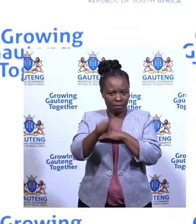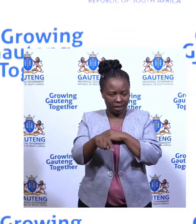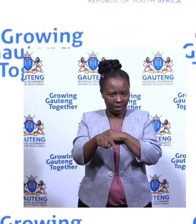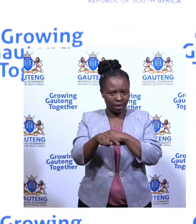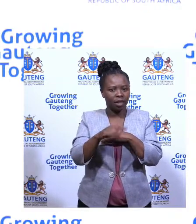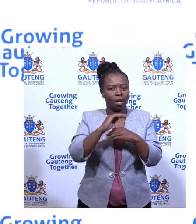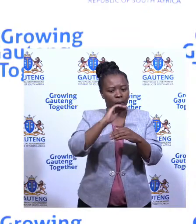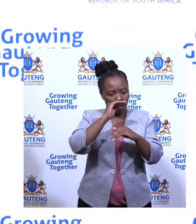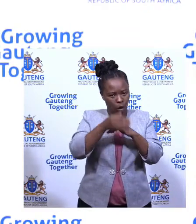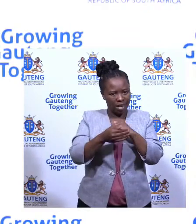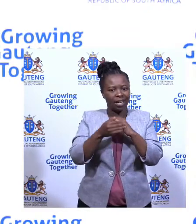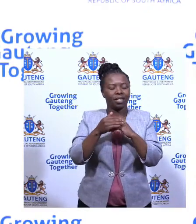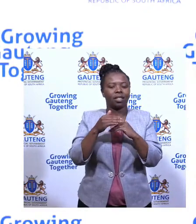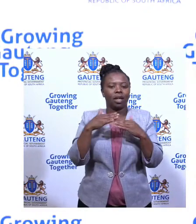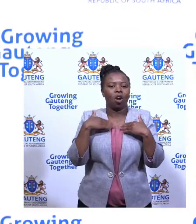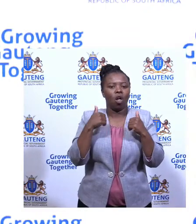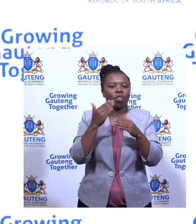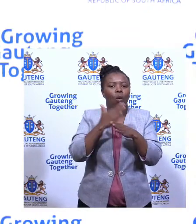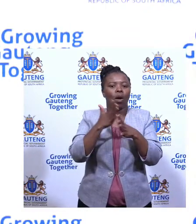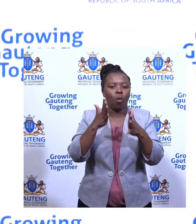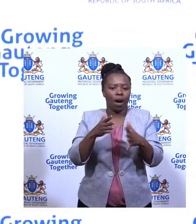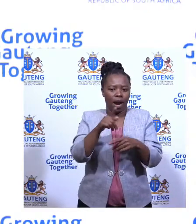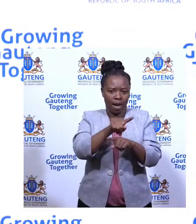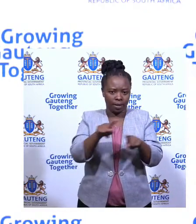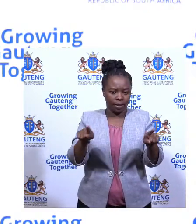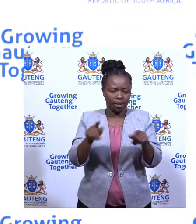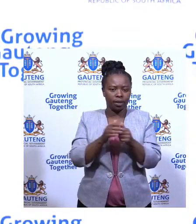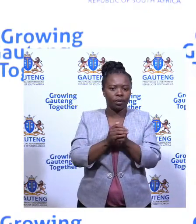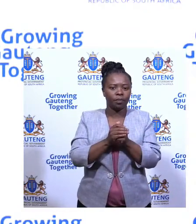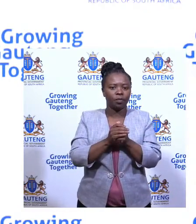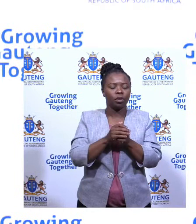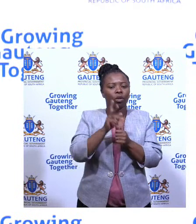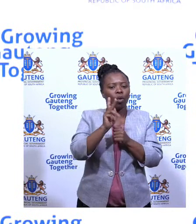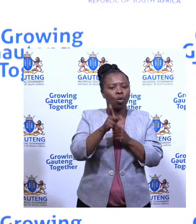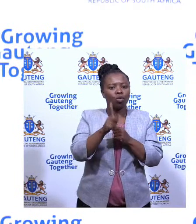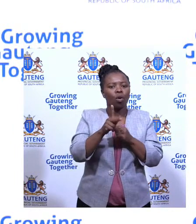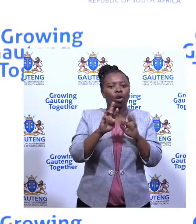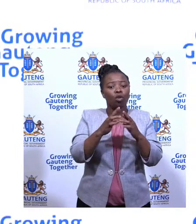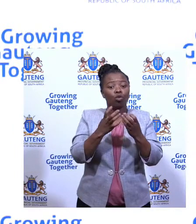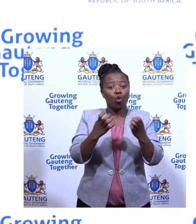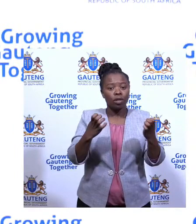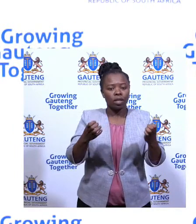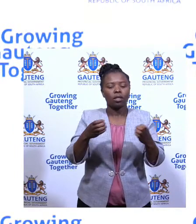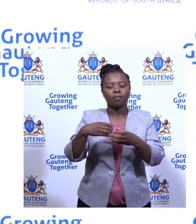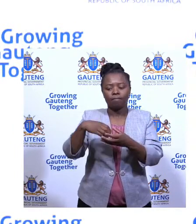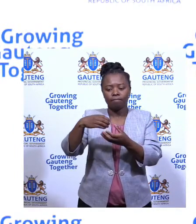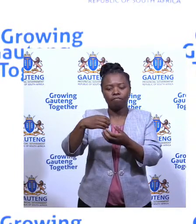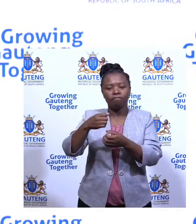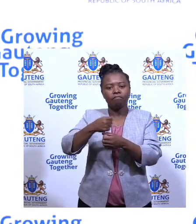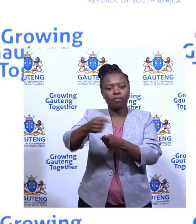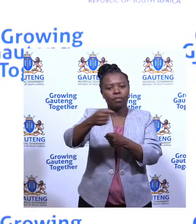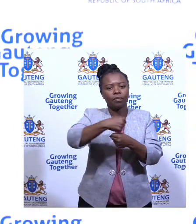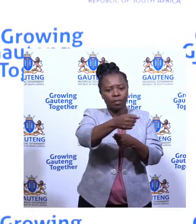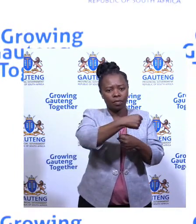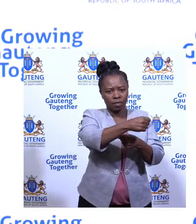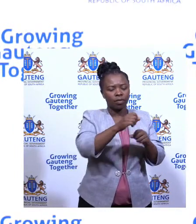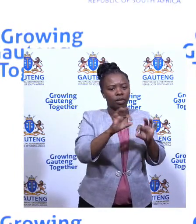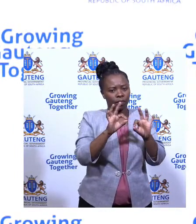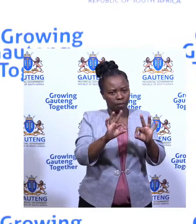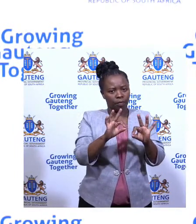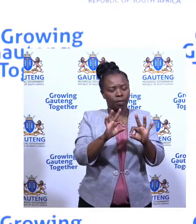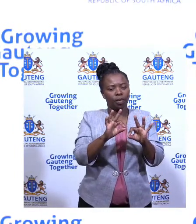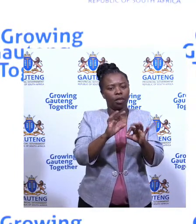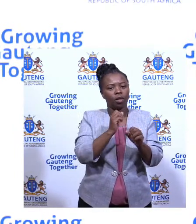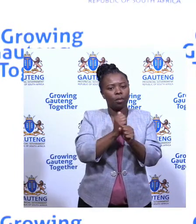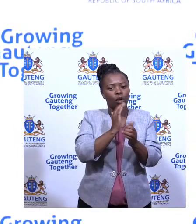also includes rethinking infrastructure plans and perhaps redistributing our resources in a way that more appropriately aligns